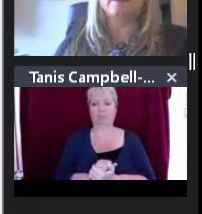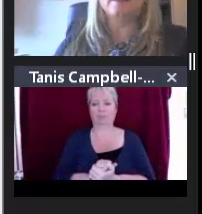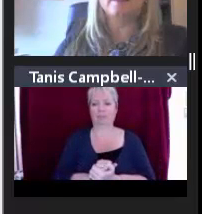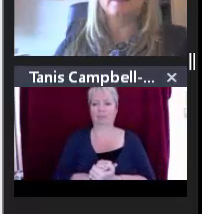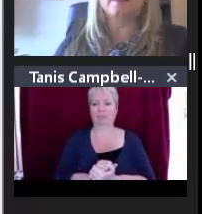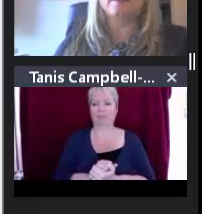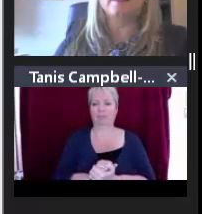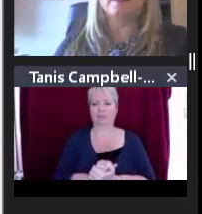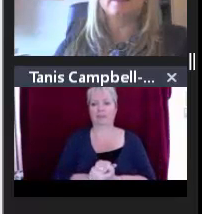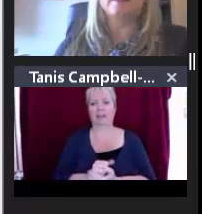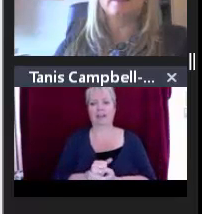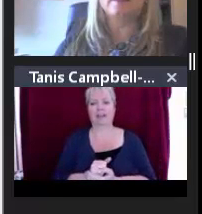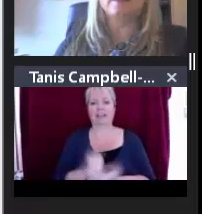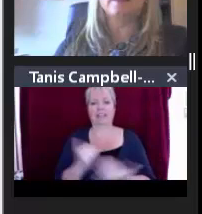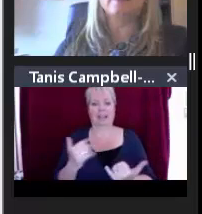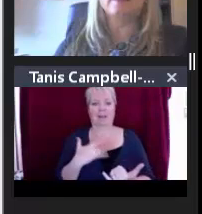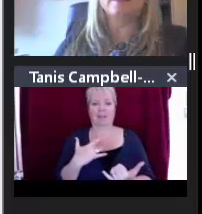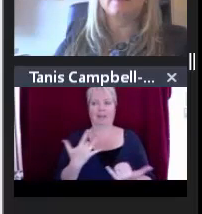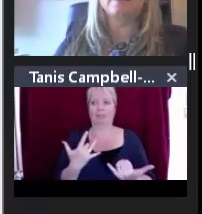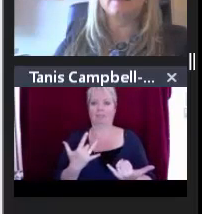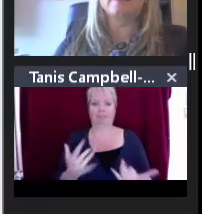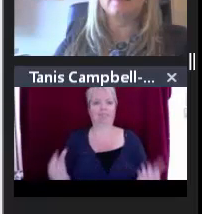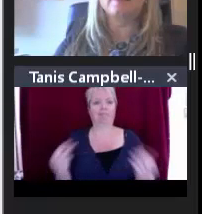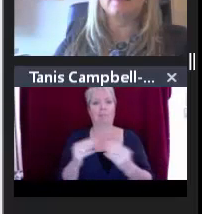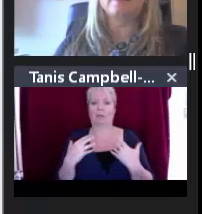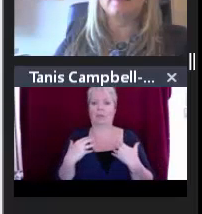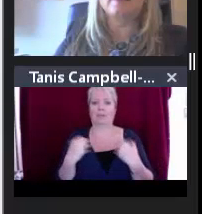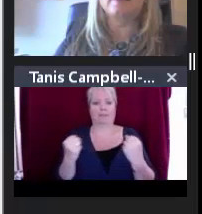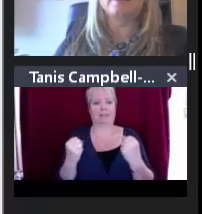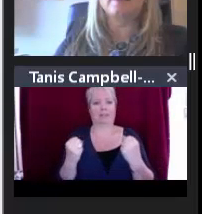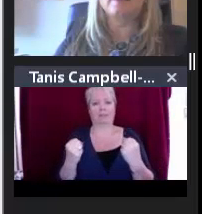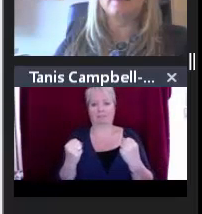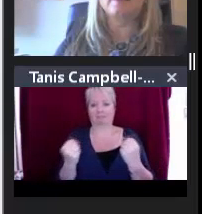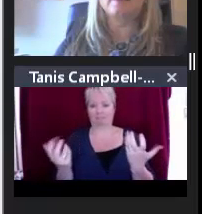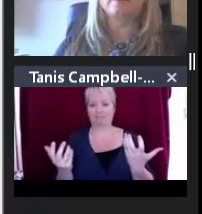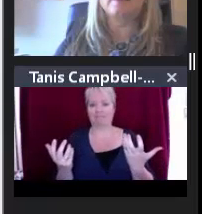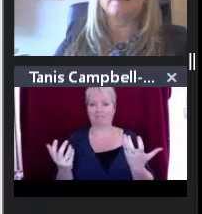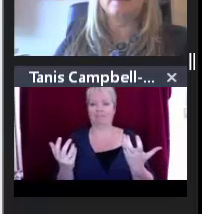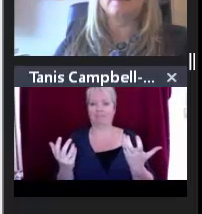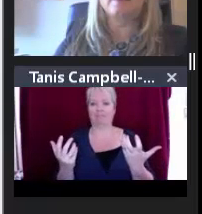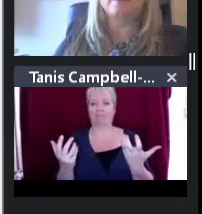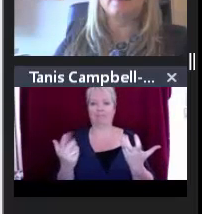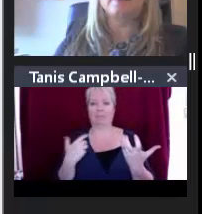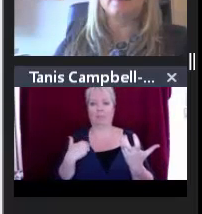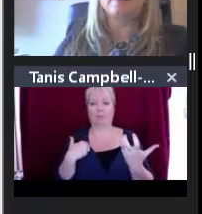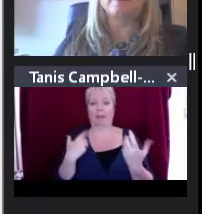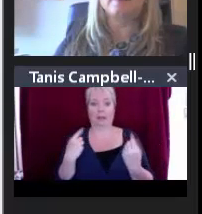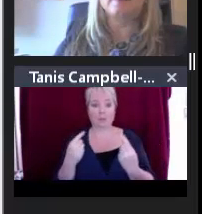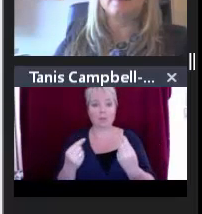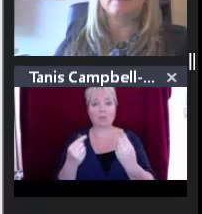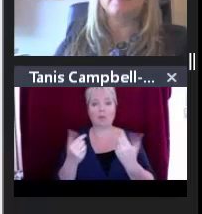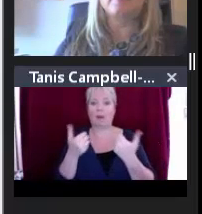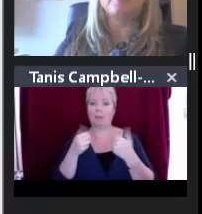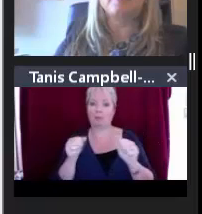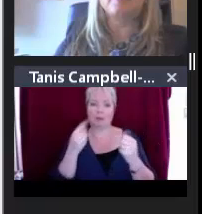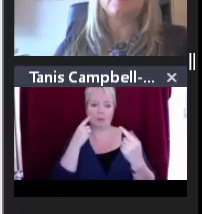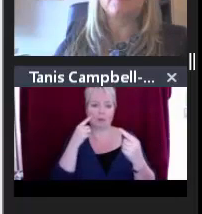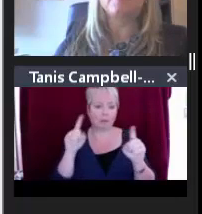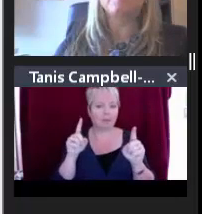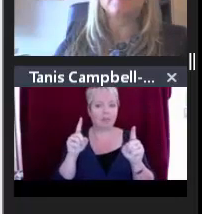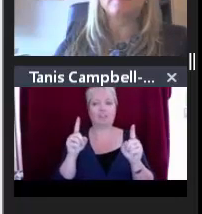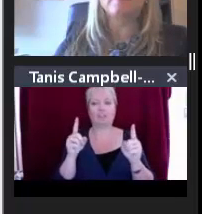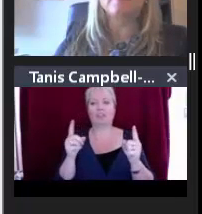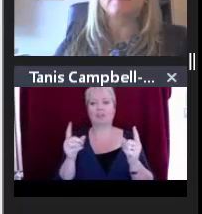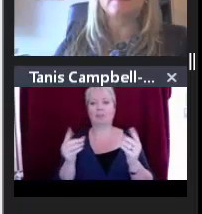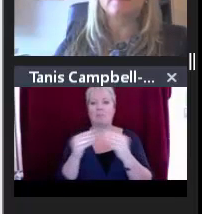so I feel much more confident now in what I'm doing and what I'm trying to accomplish.